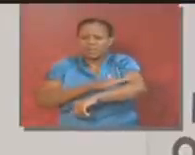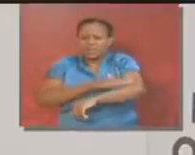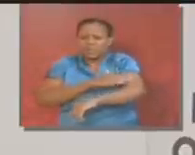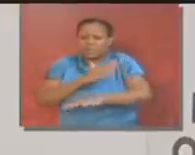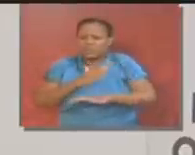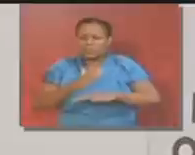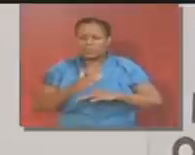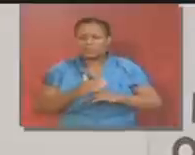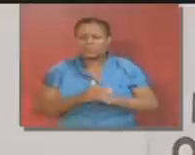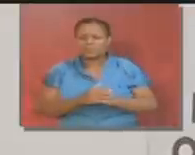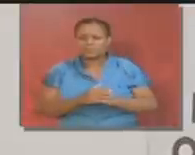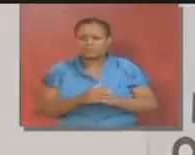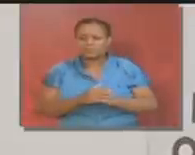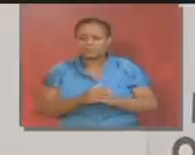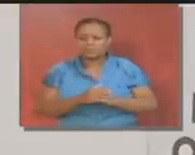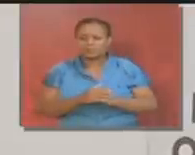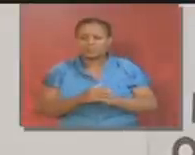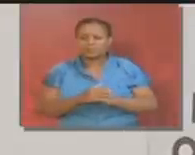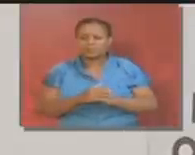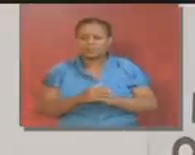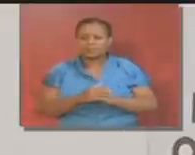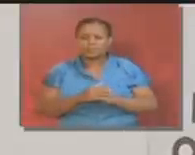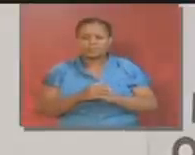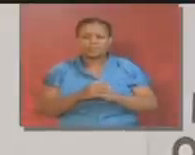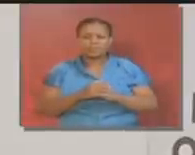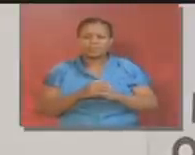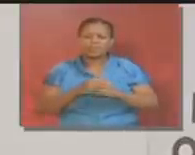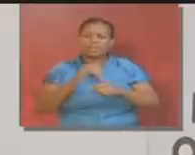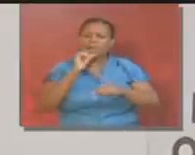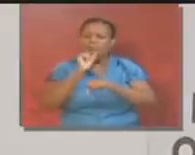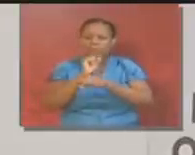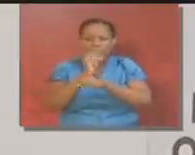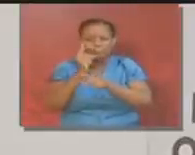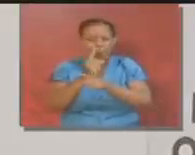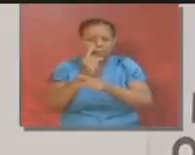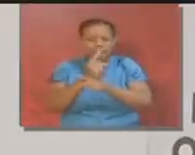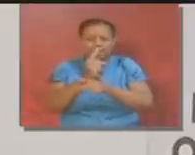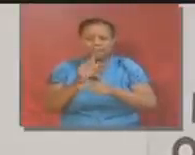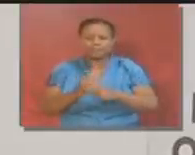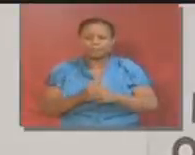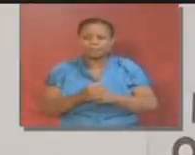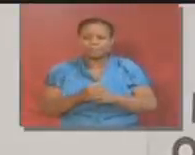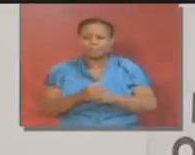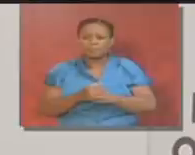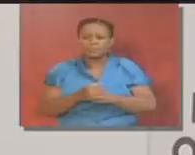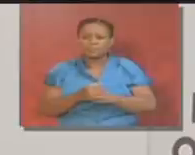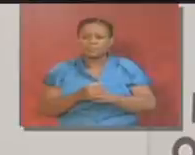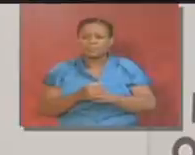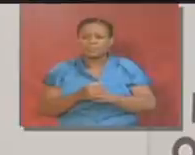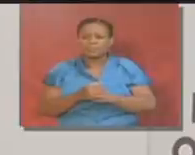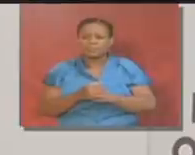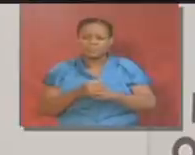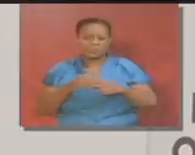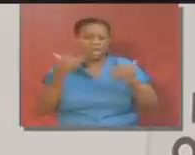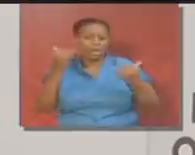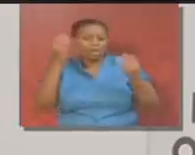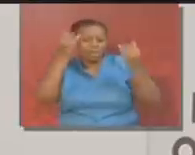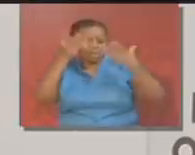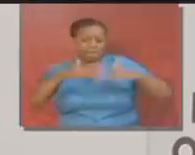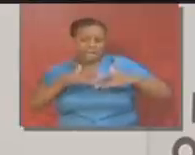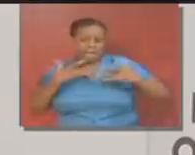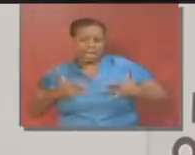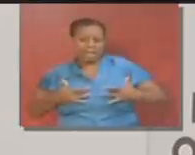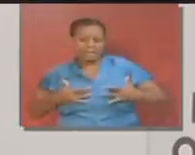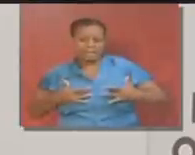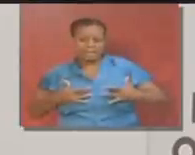and therefore they can't function properly. So if we think about the most common ones, for instance, the heart. If the heart is inflamed and bruised